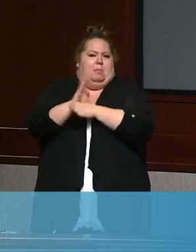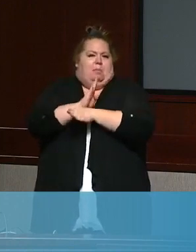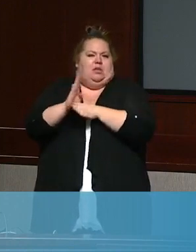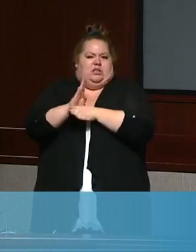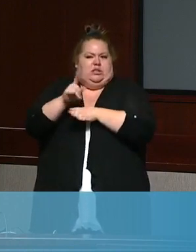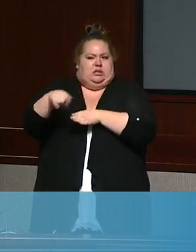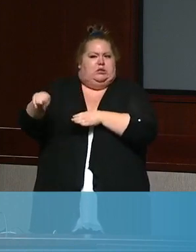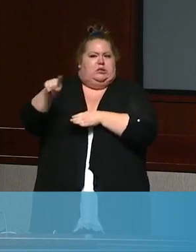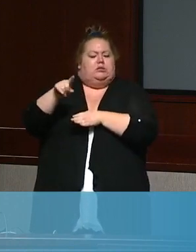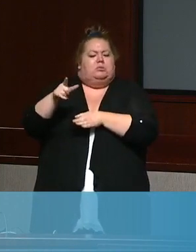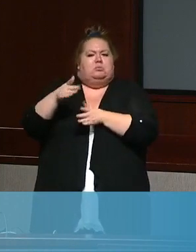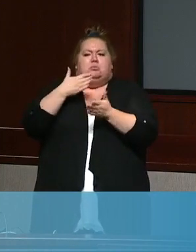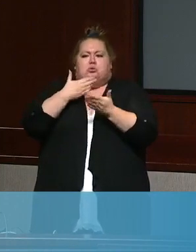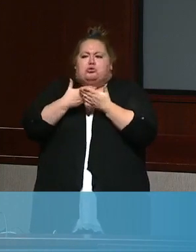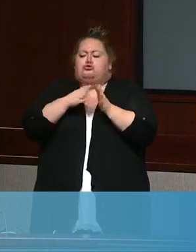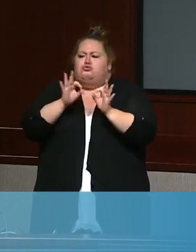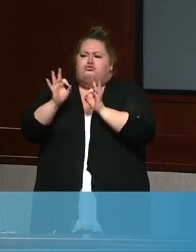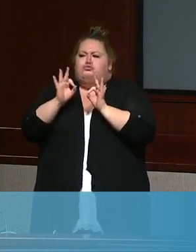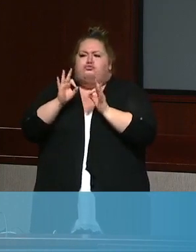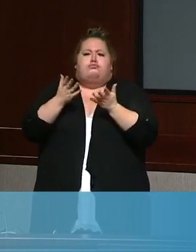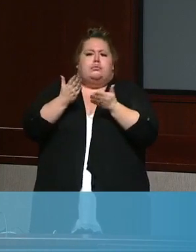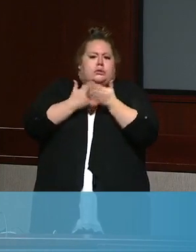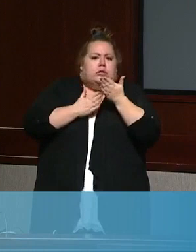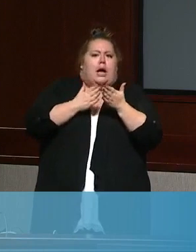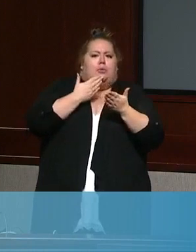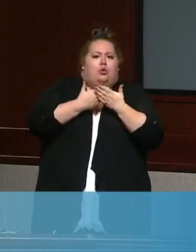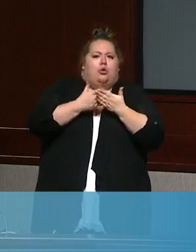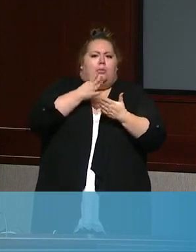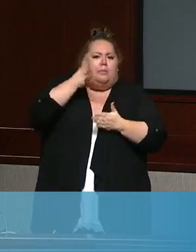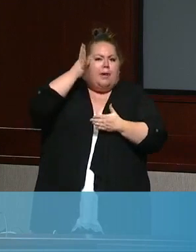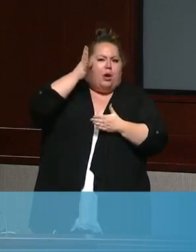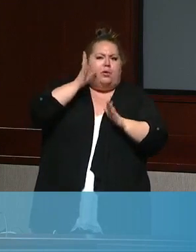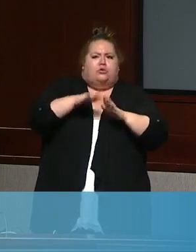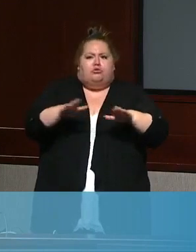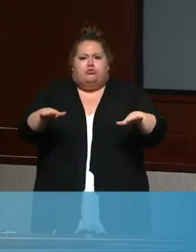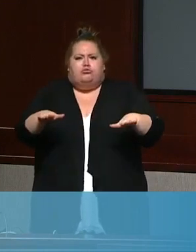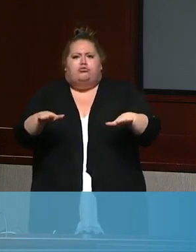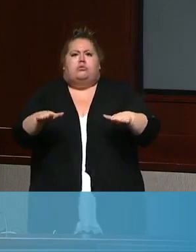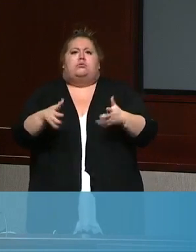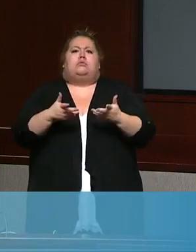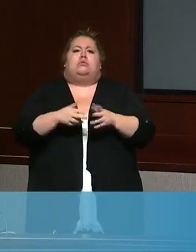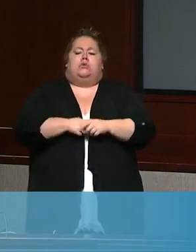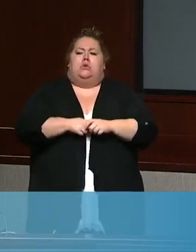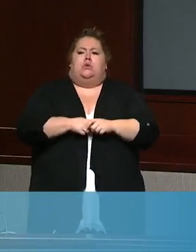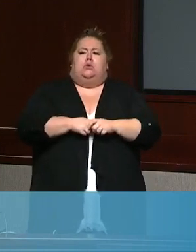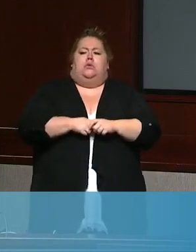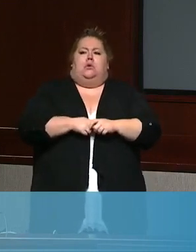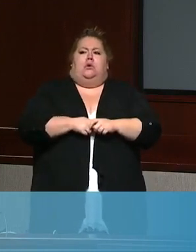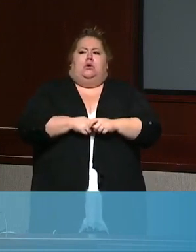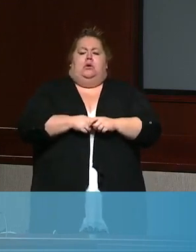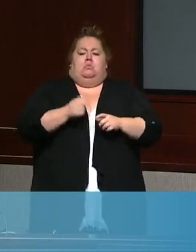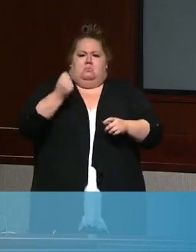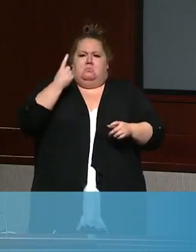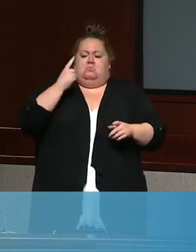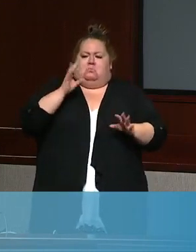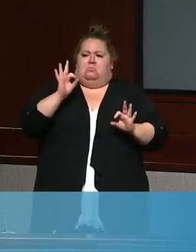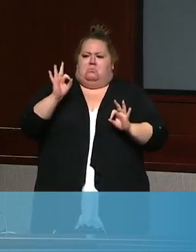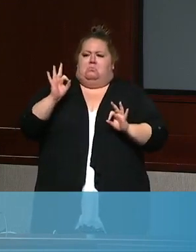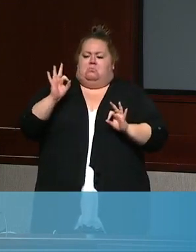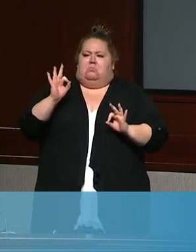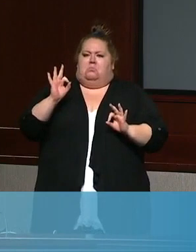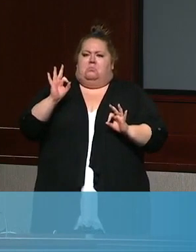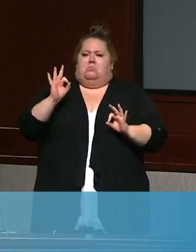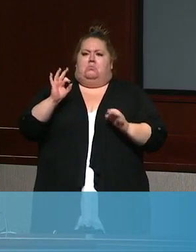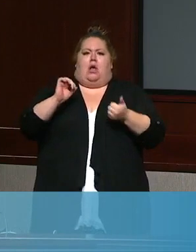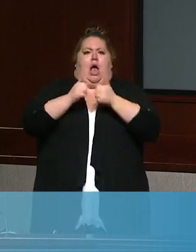community, for our parents and their kids in terms of understanding where we had to be in order to